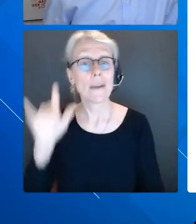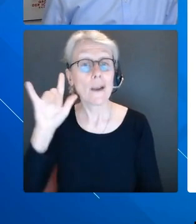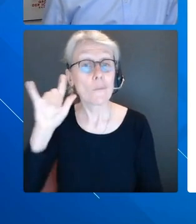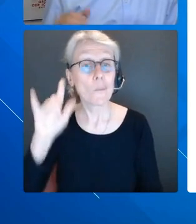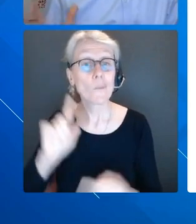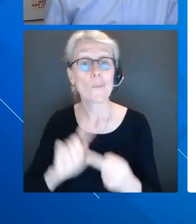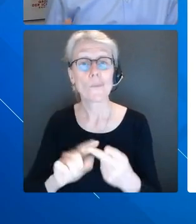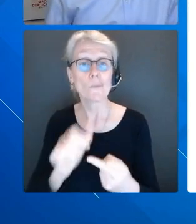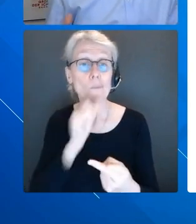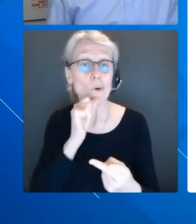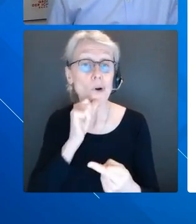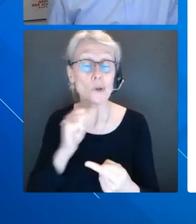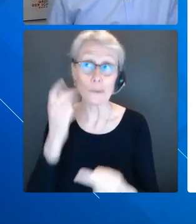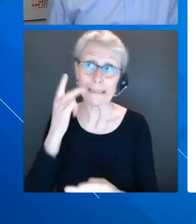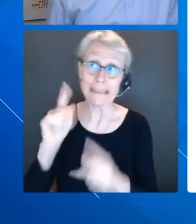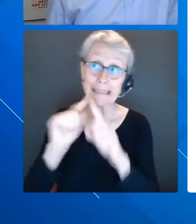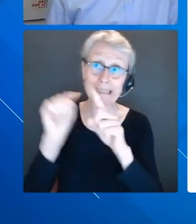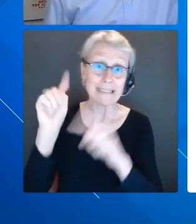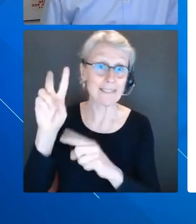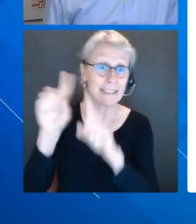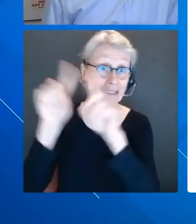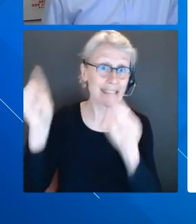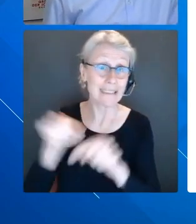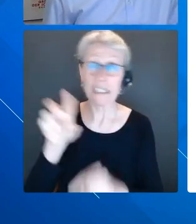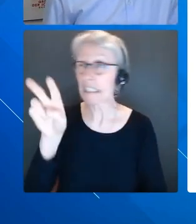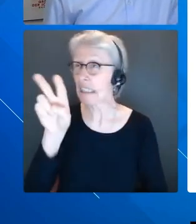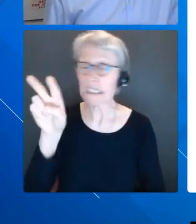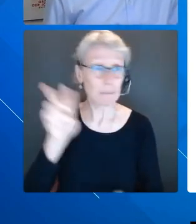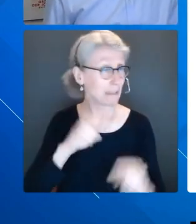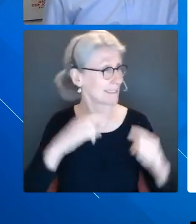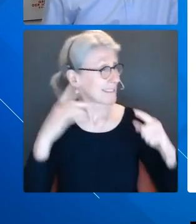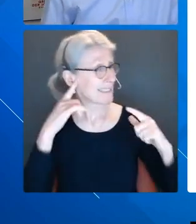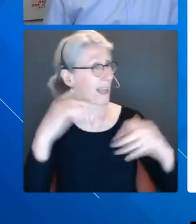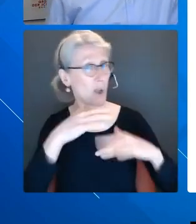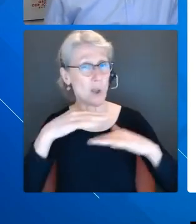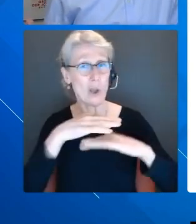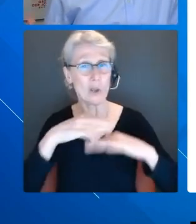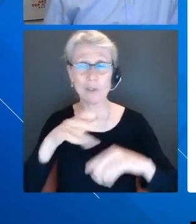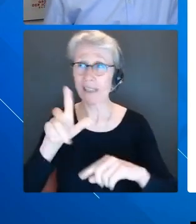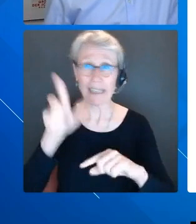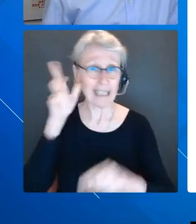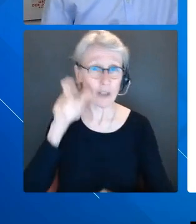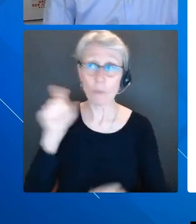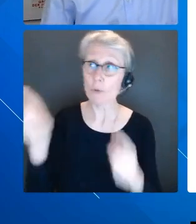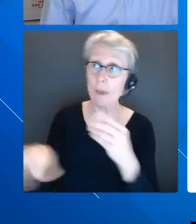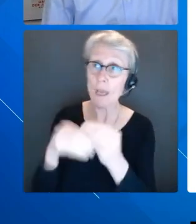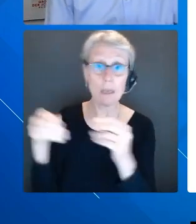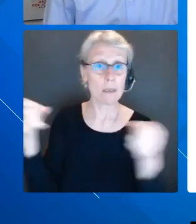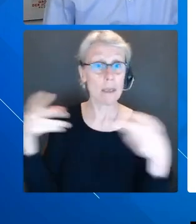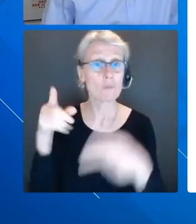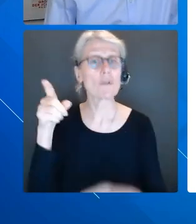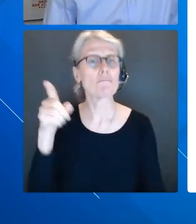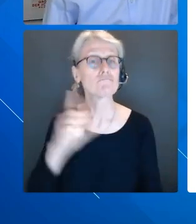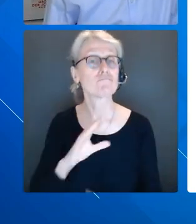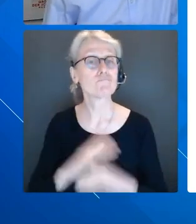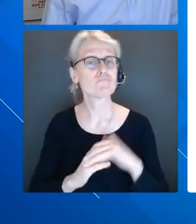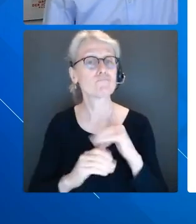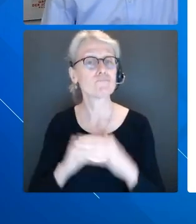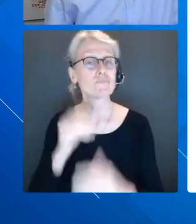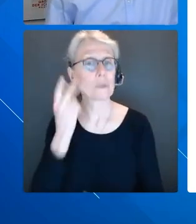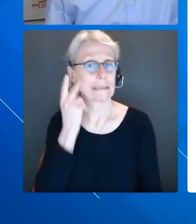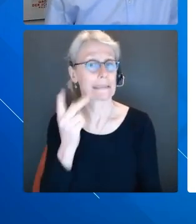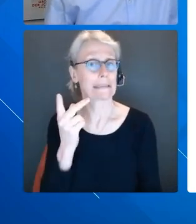TV on. There was no way you would understand what's going on unless they have captions. So some of these things, these accessibility issues, the